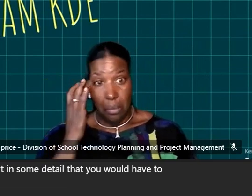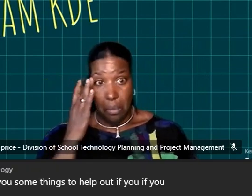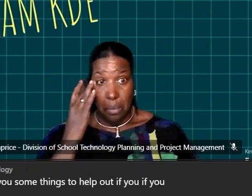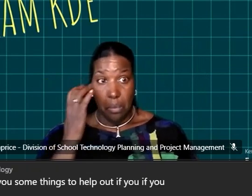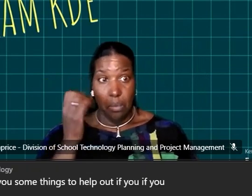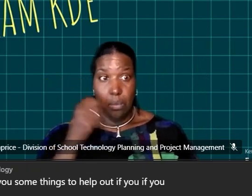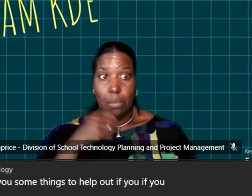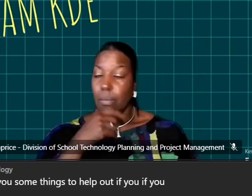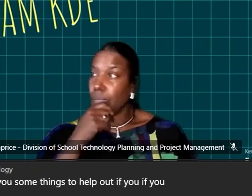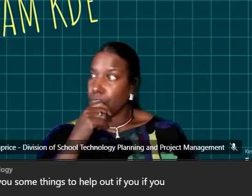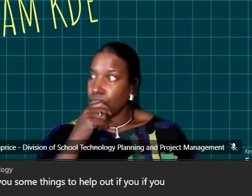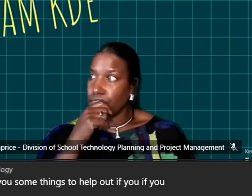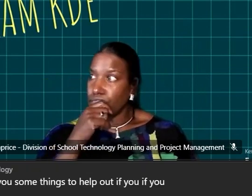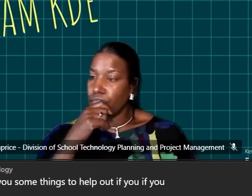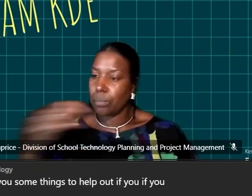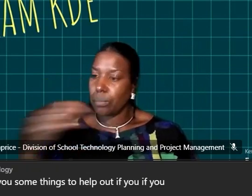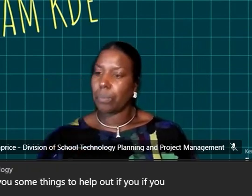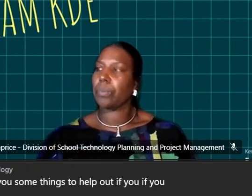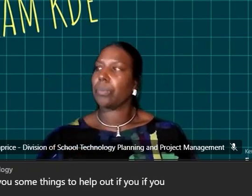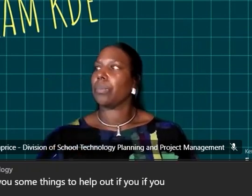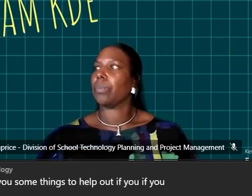Mike or whoever to see if we can get something to you.